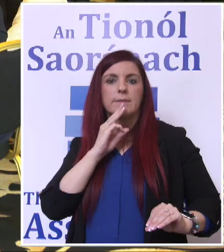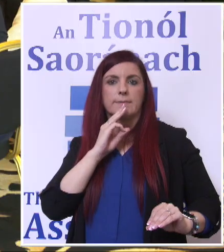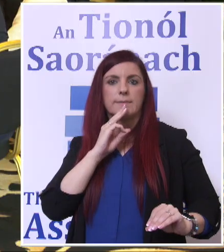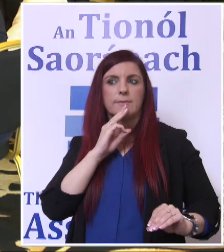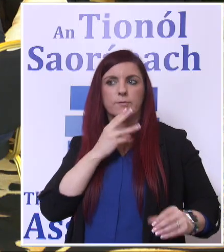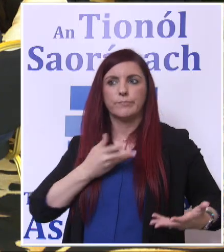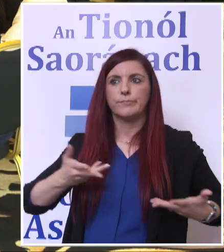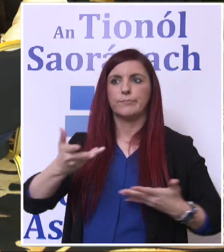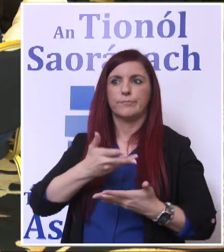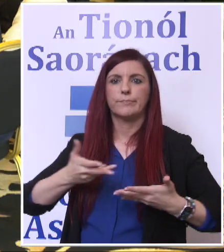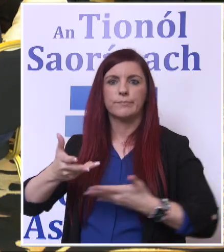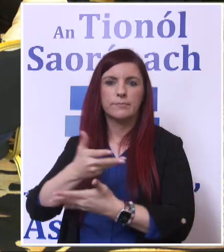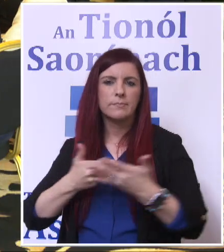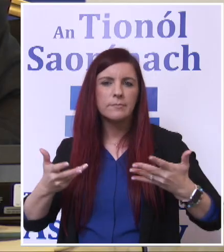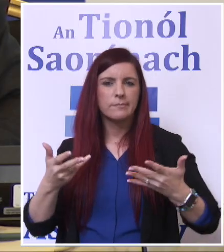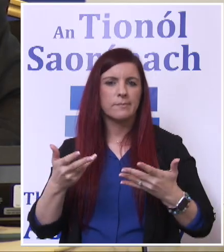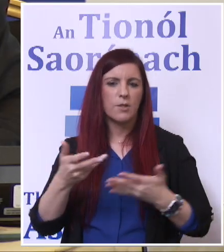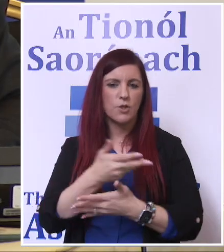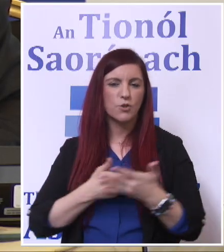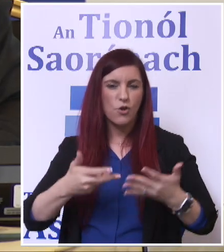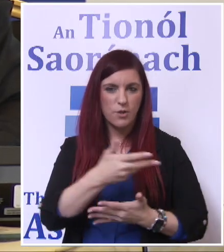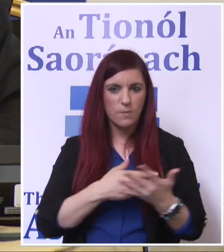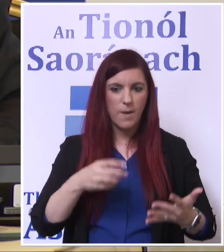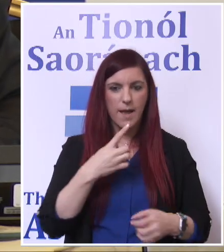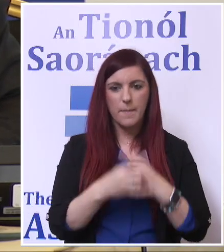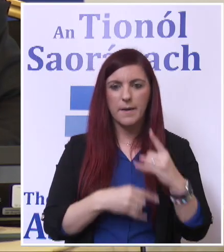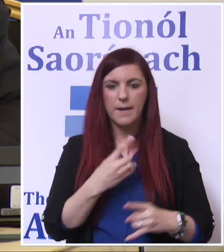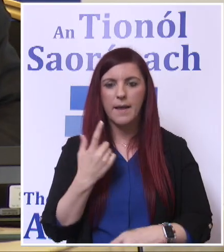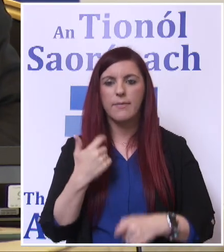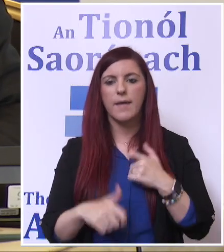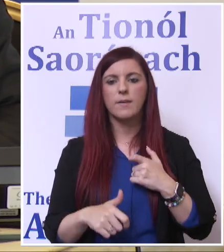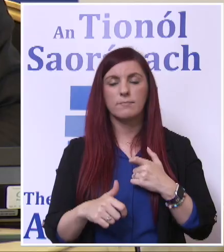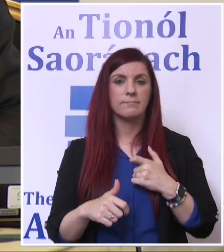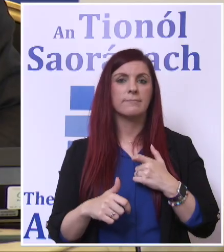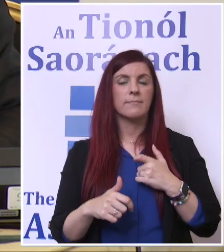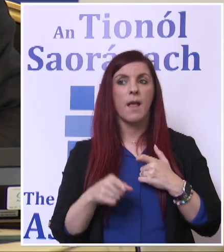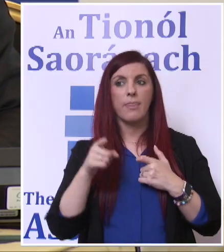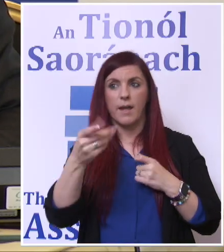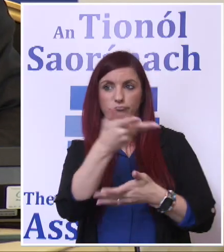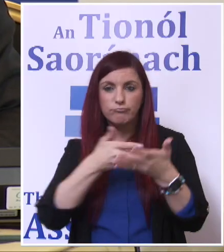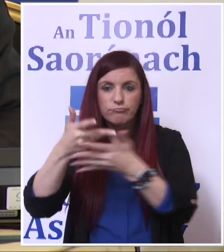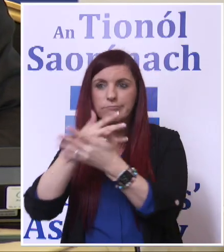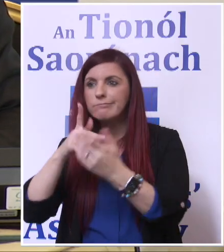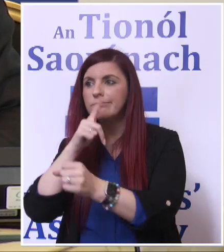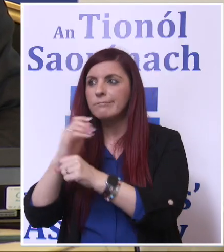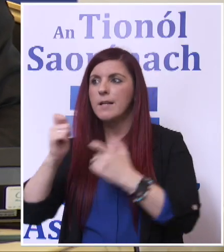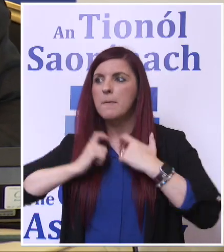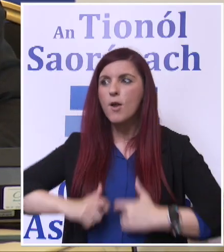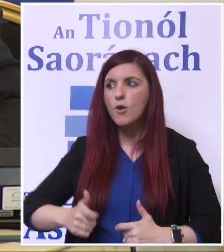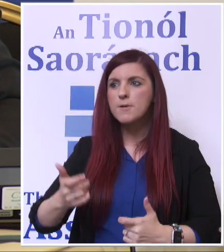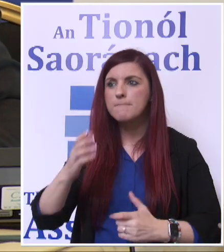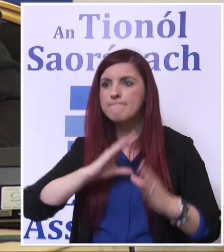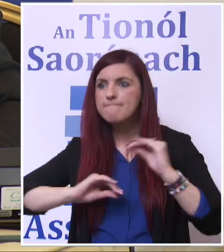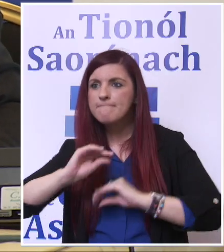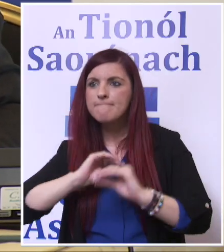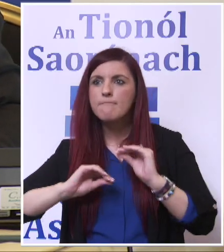and a roundtable discussion on what has been presented to you by our Cathaoirleach, a mayor and the Lord Mayor of